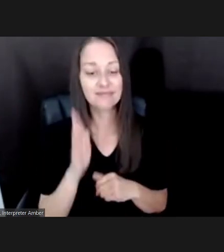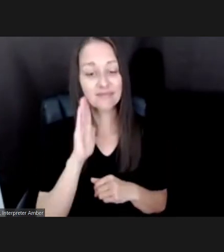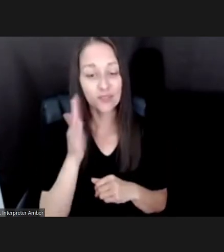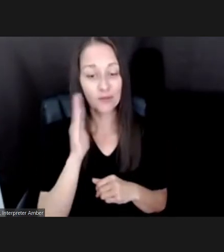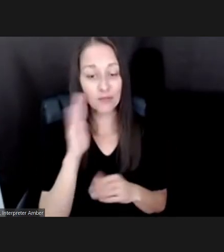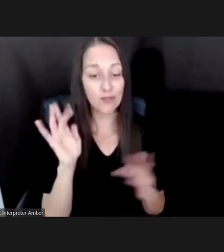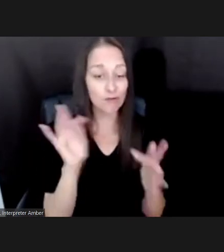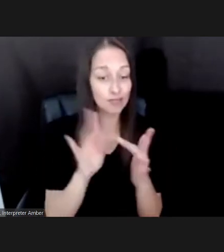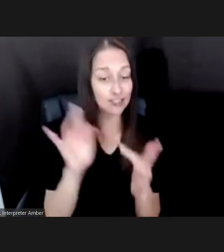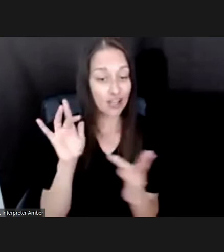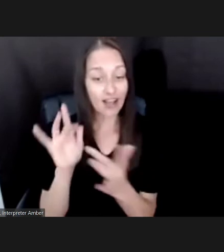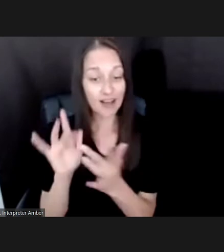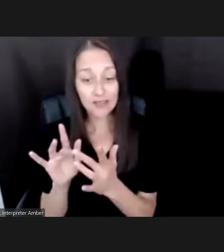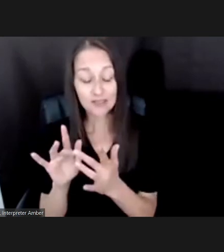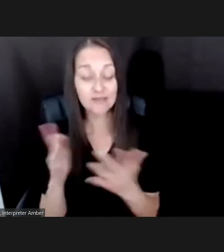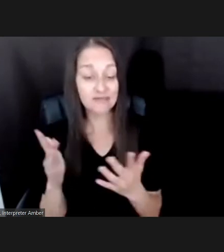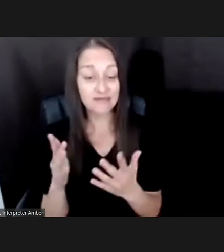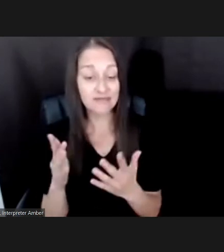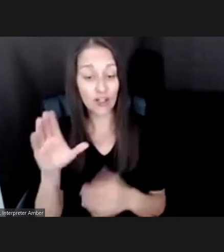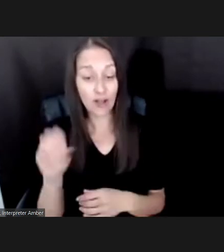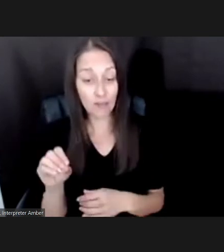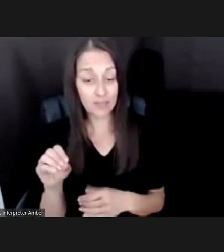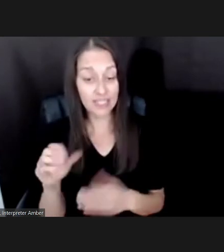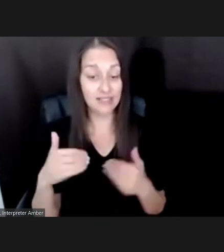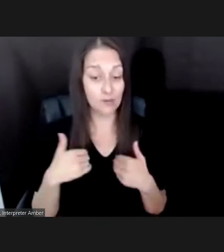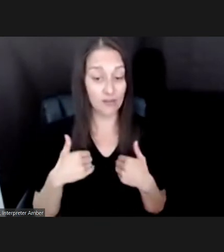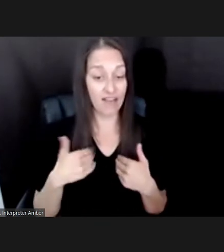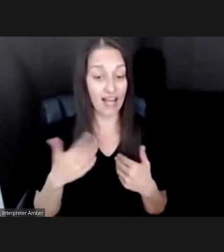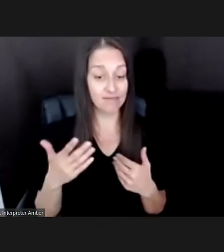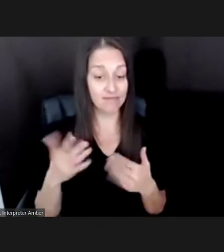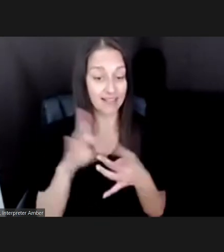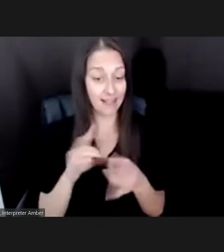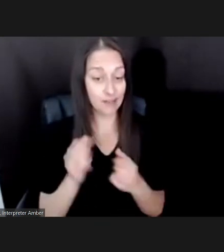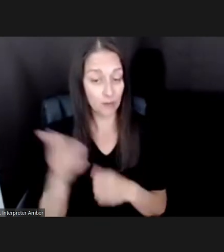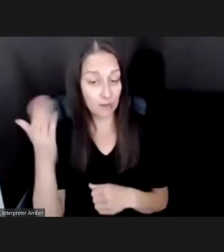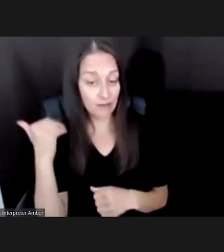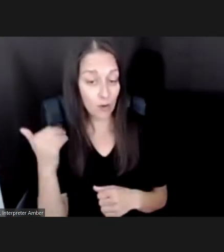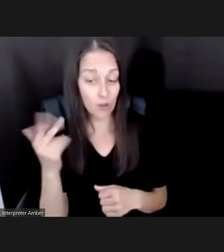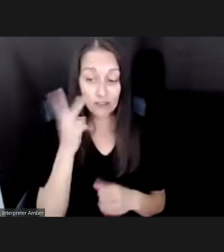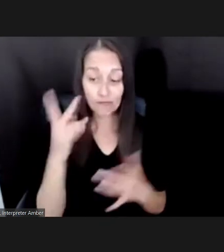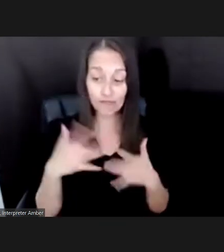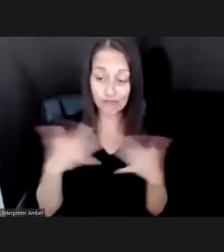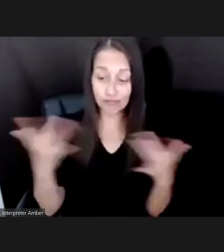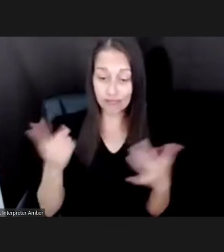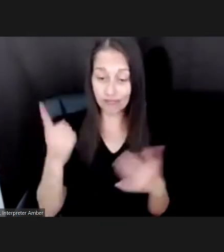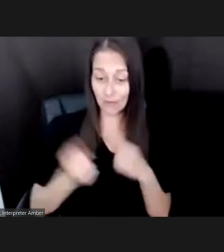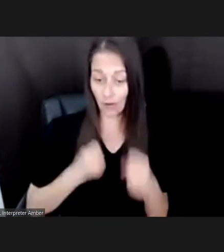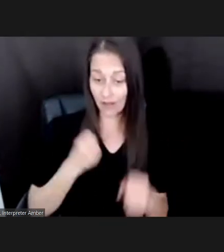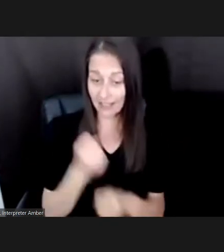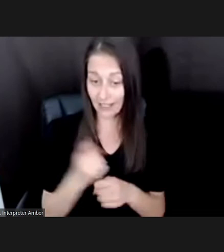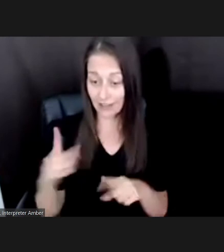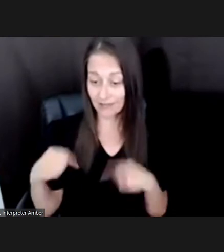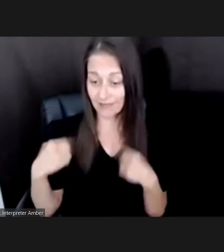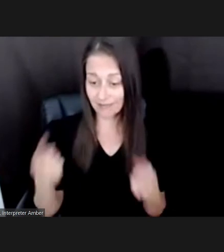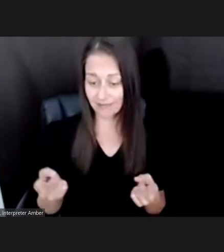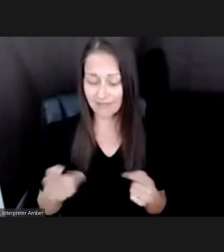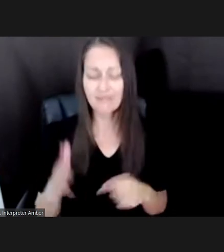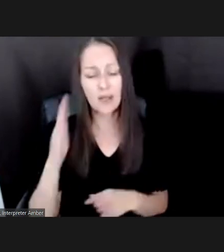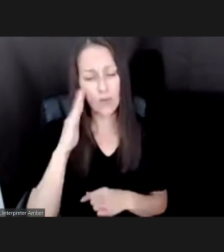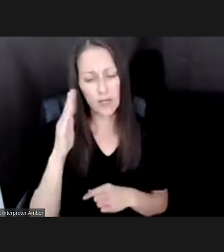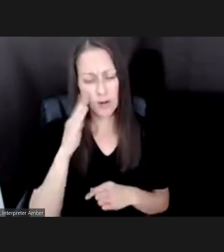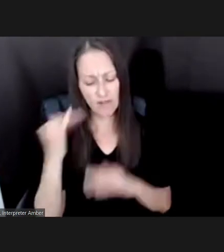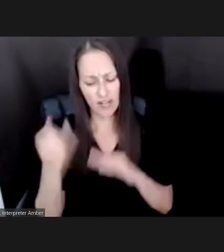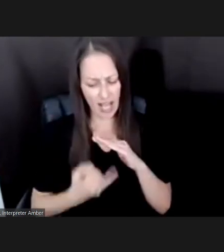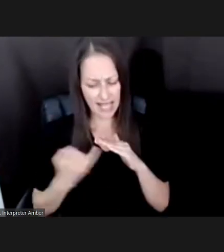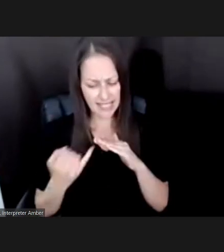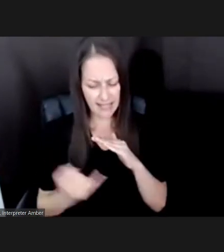what companies that we have a history with have been up to in the past year, and sort of at a time of great isolation, trying to open